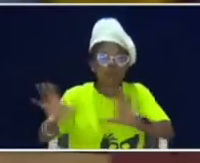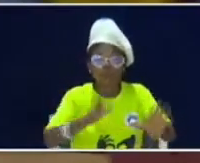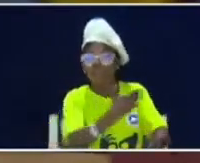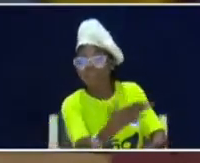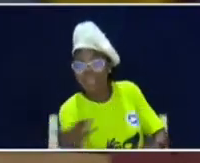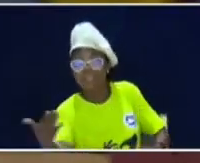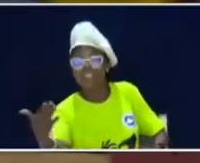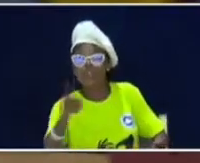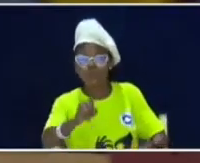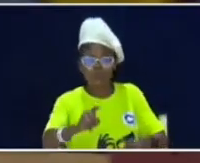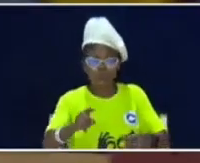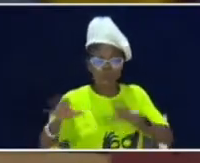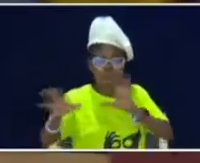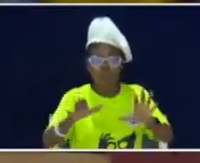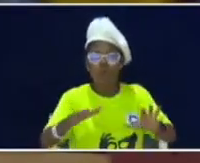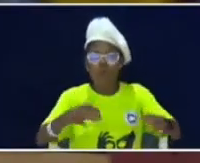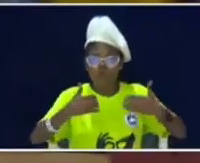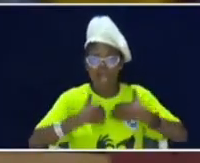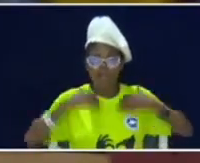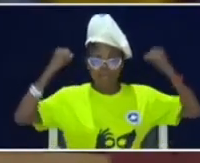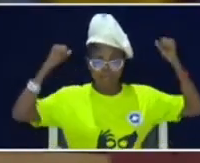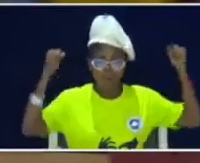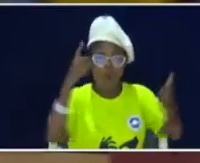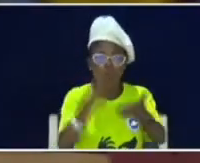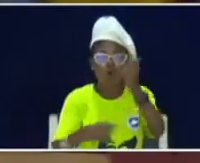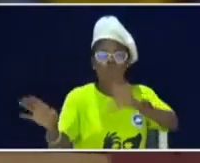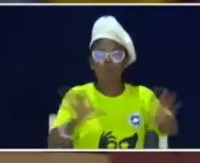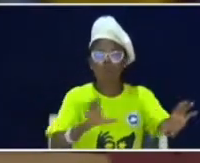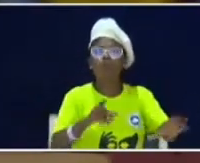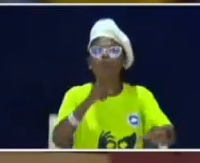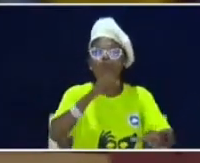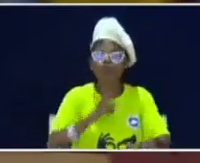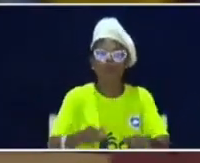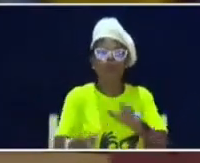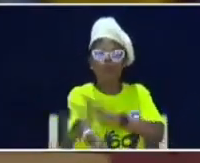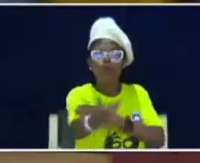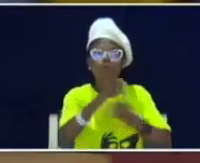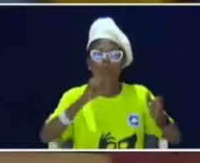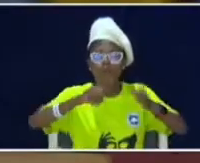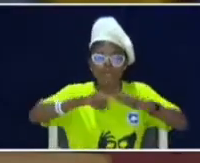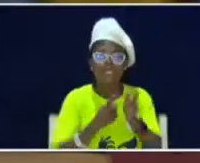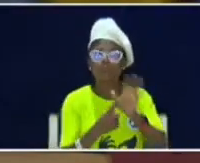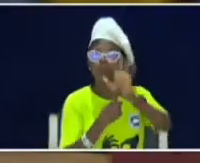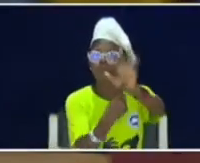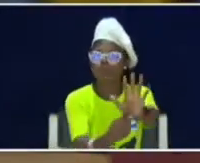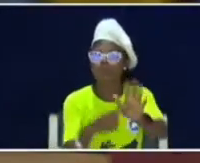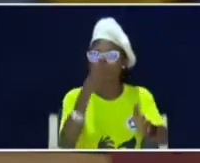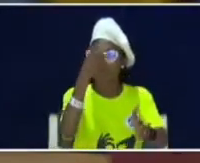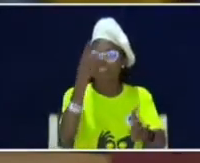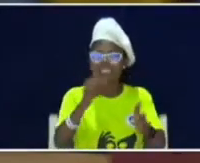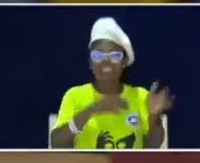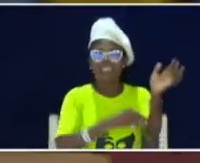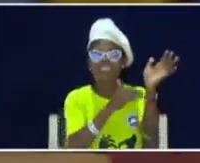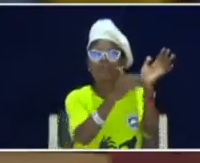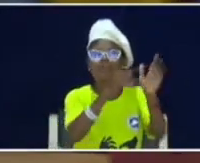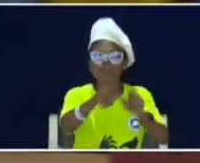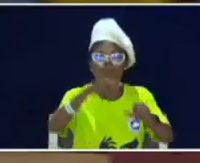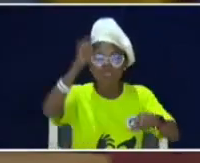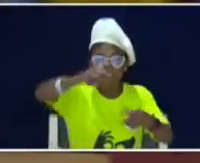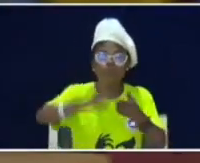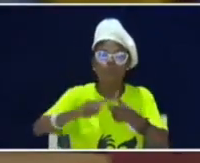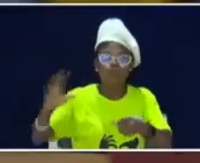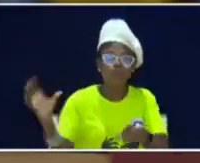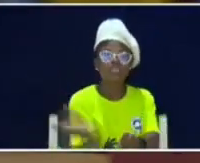know what to do it. What to do? God begins to show you the steps you need to take in order to